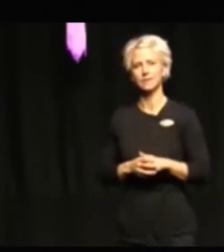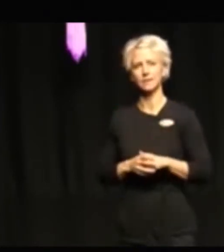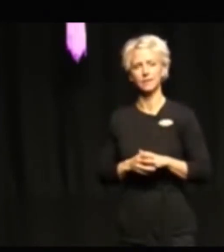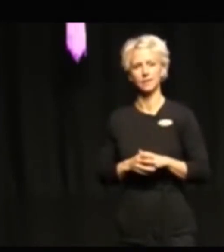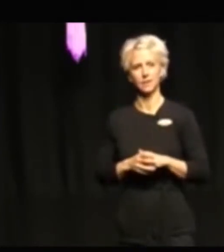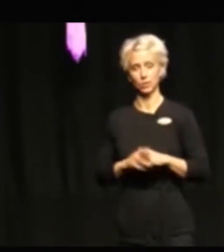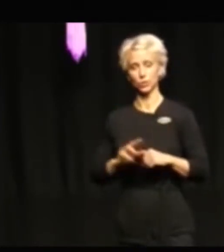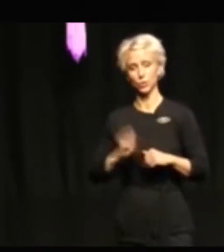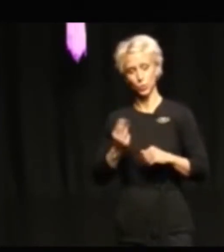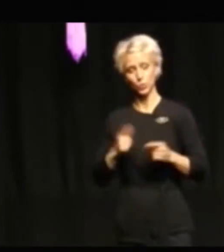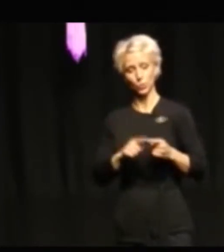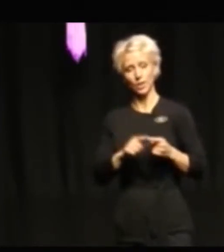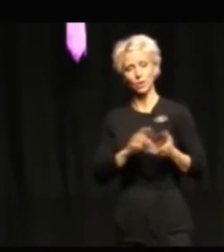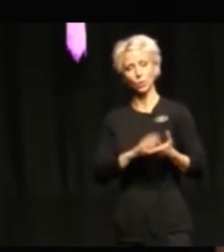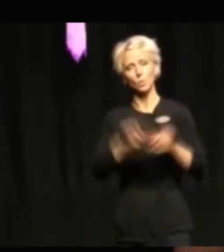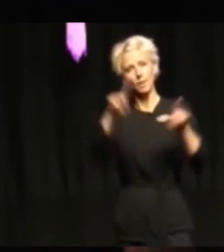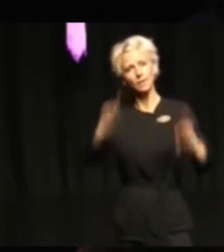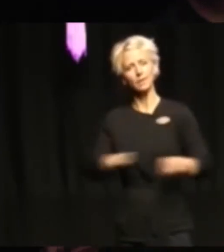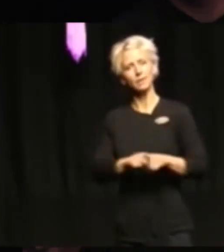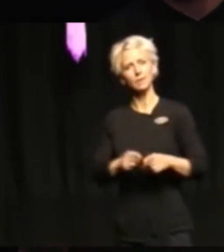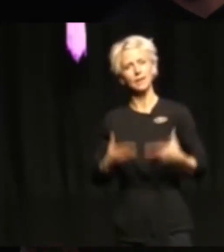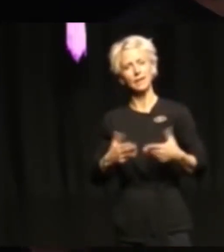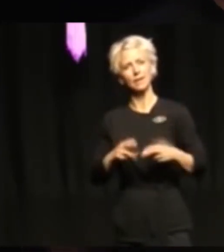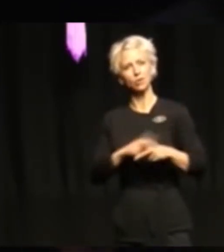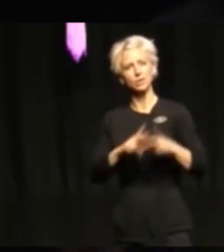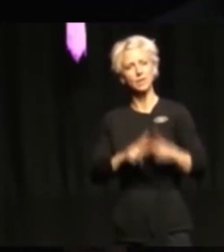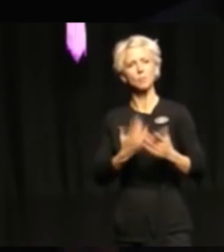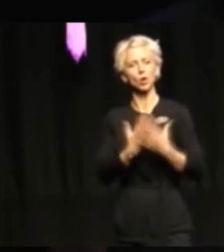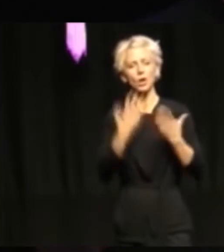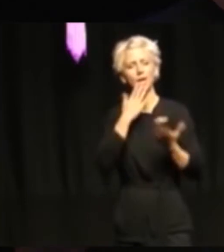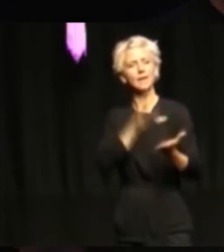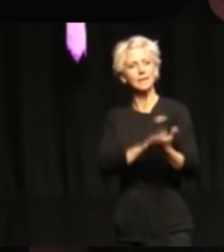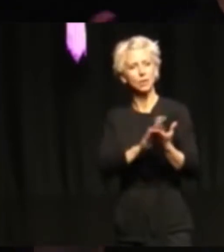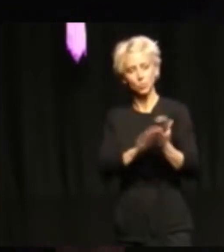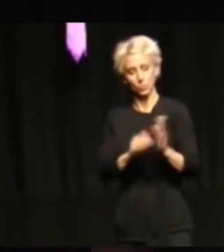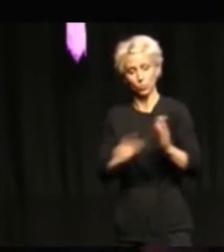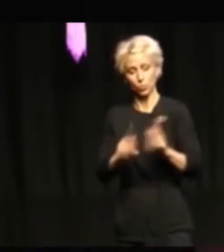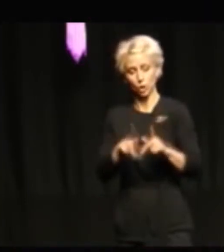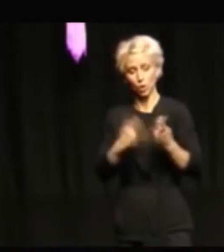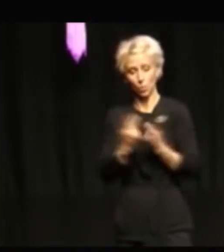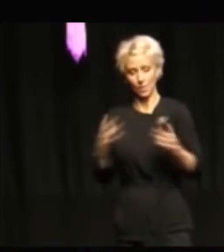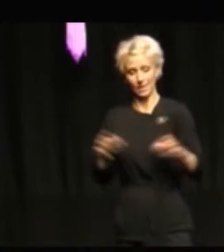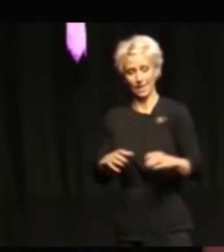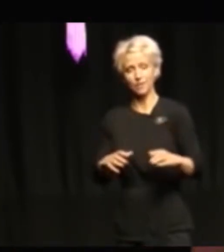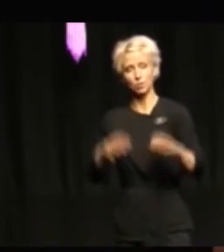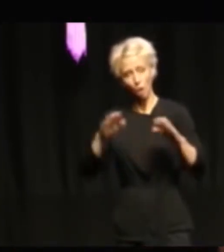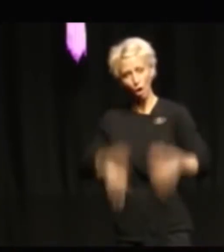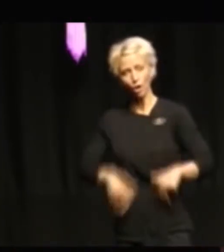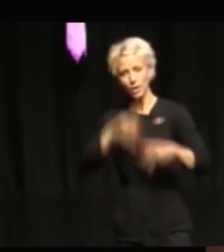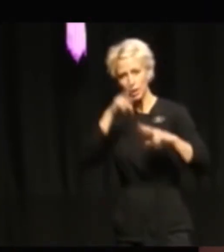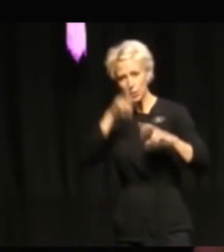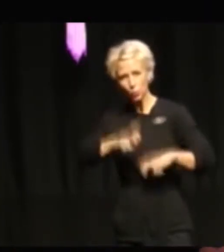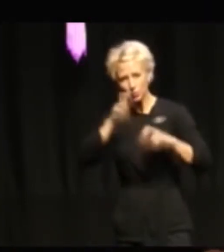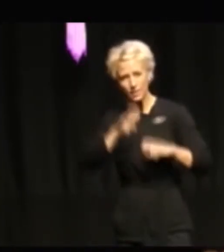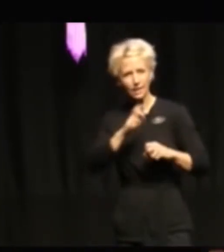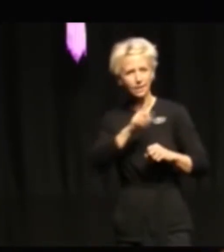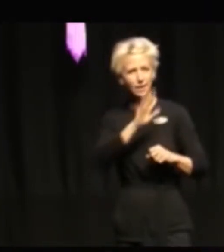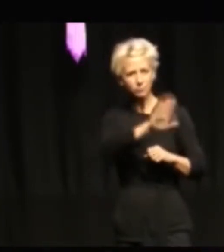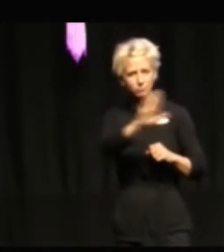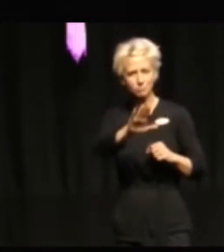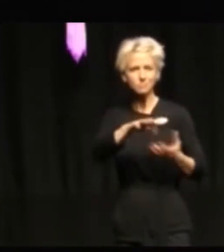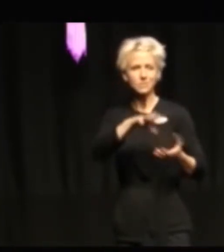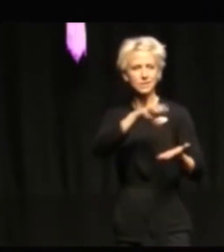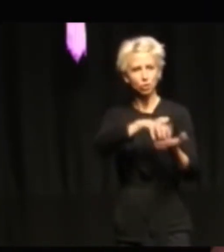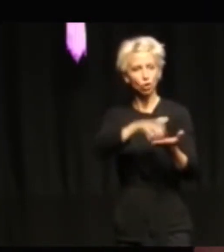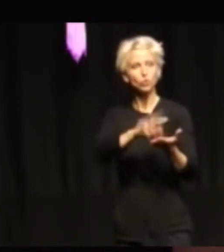increasingly recognized. And you can see how many recommendations from these committees that do the review of the states that